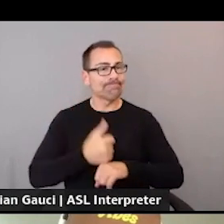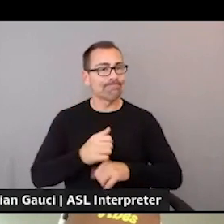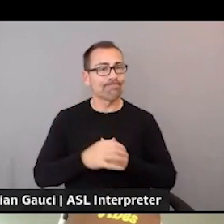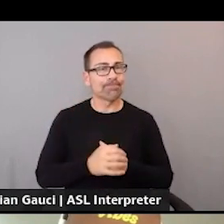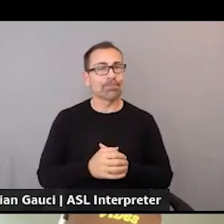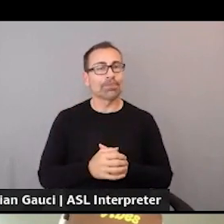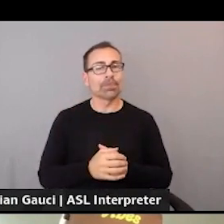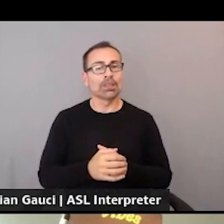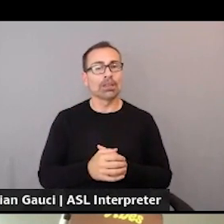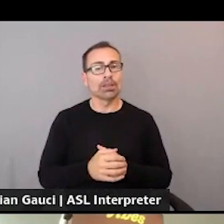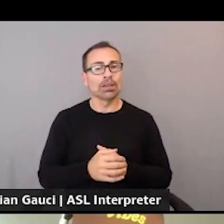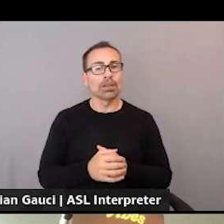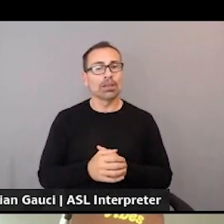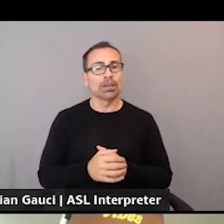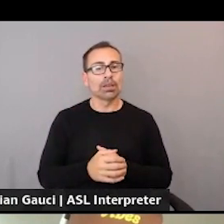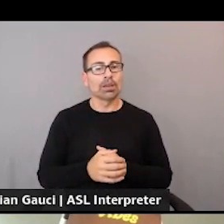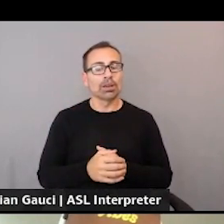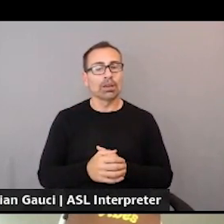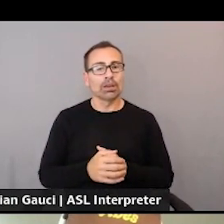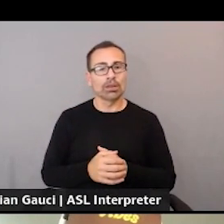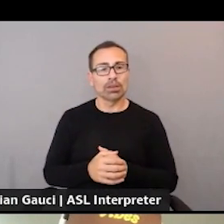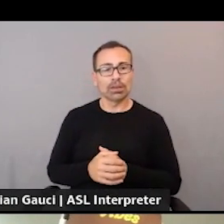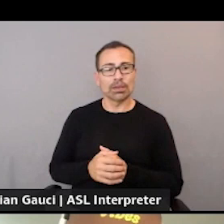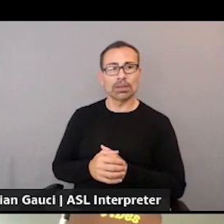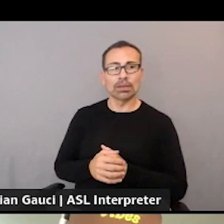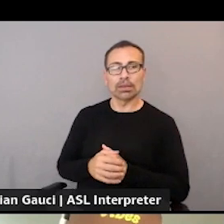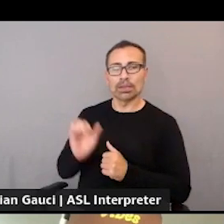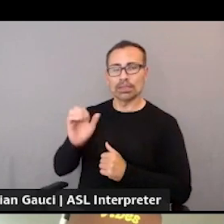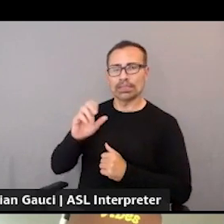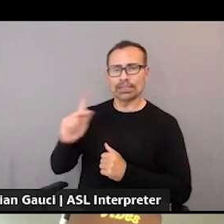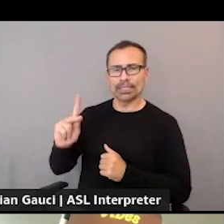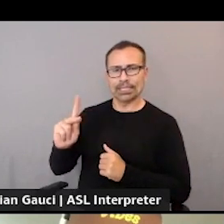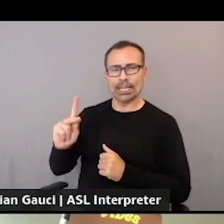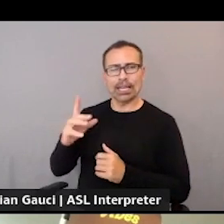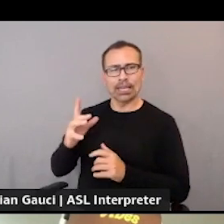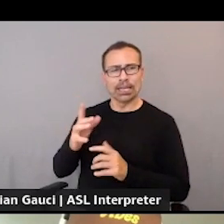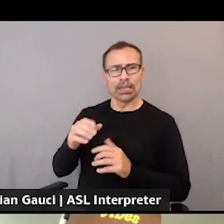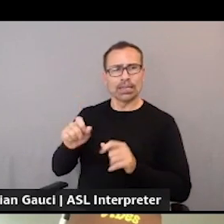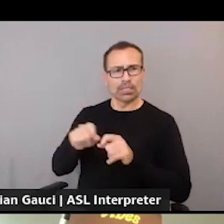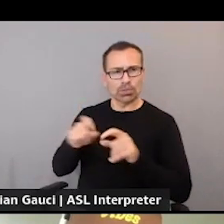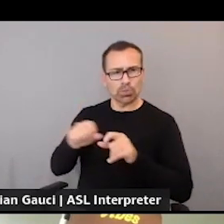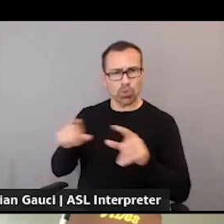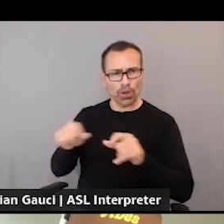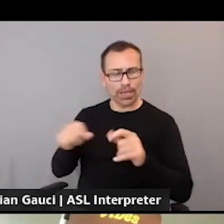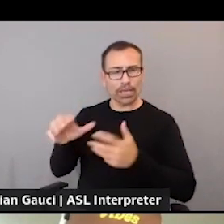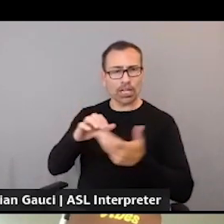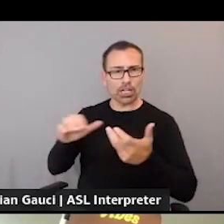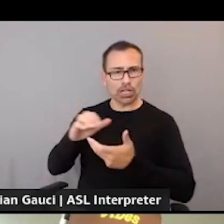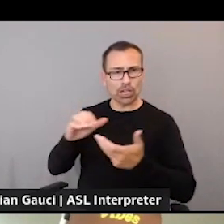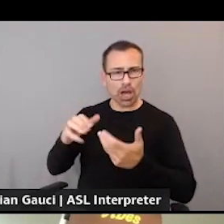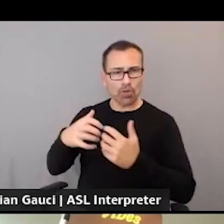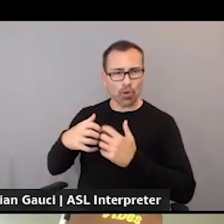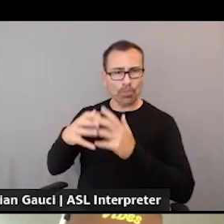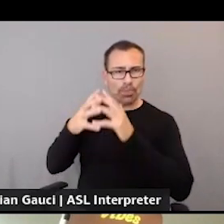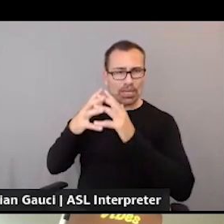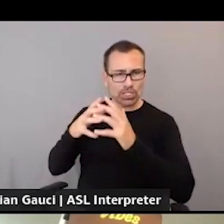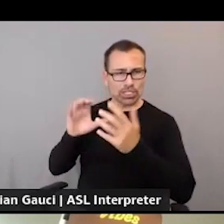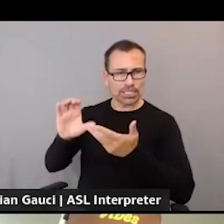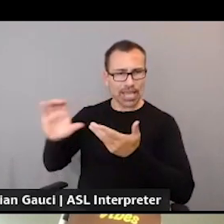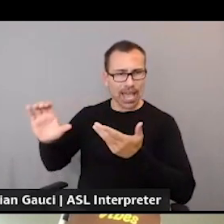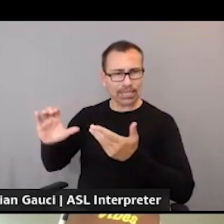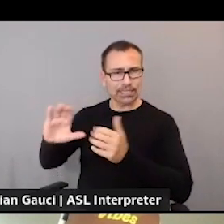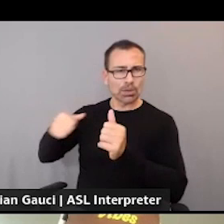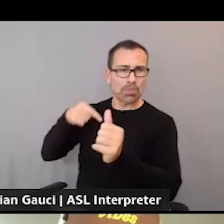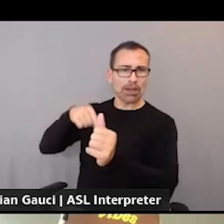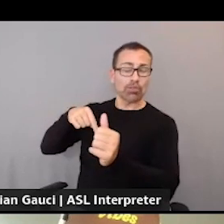the front end. The CDK is deploying CloudFormation stacks in the background for you. So you could have done this in CloudFormation or